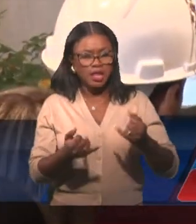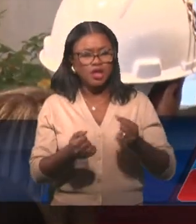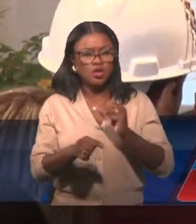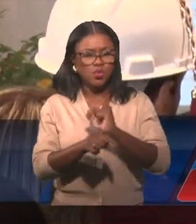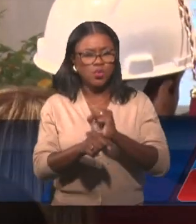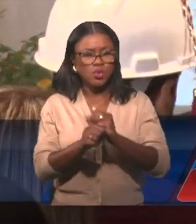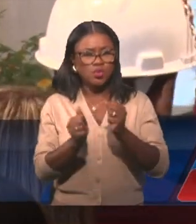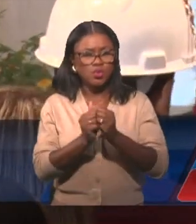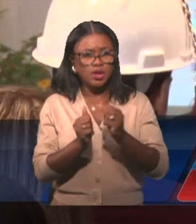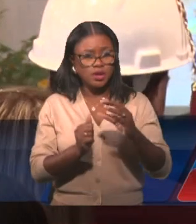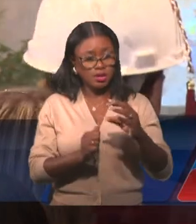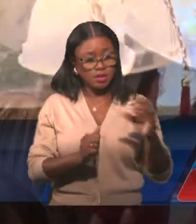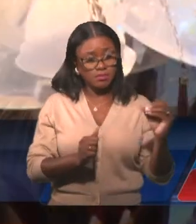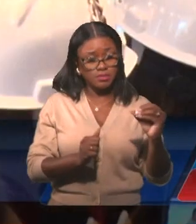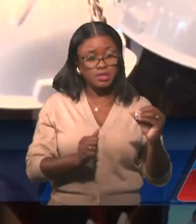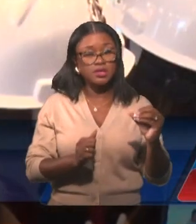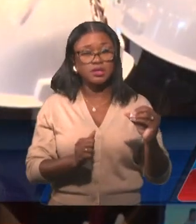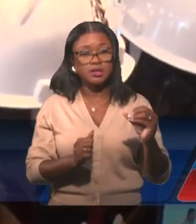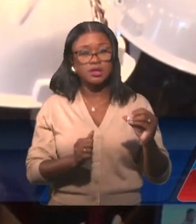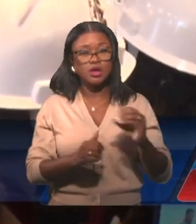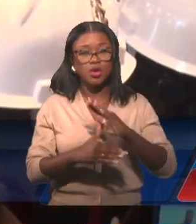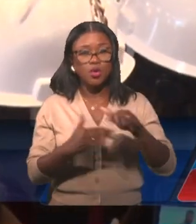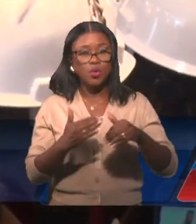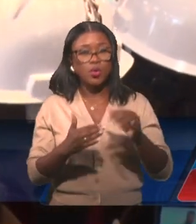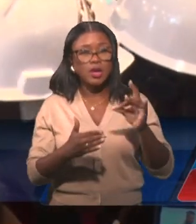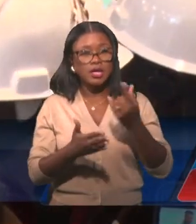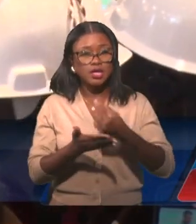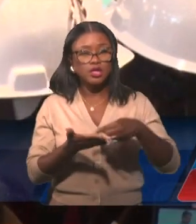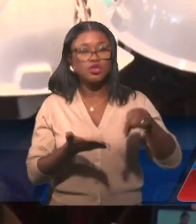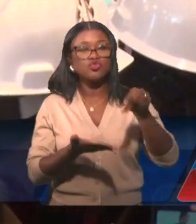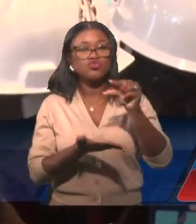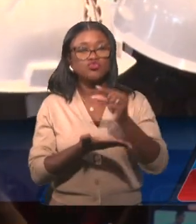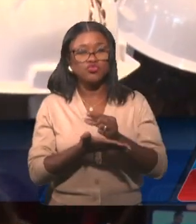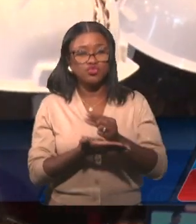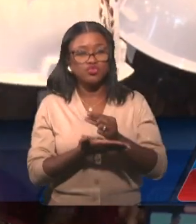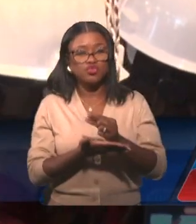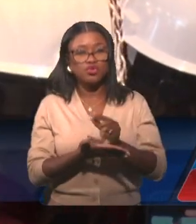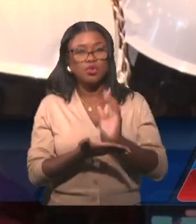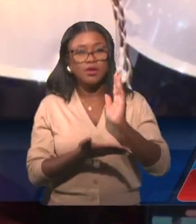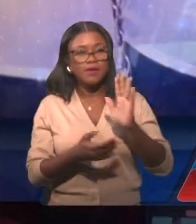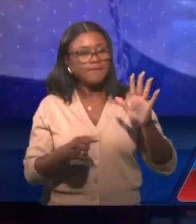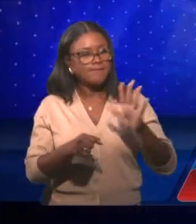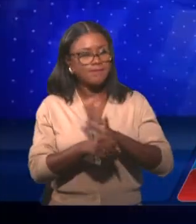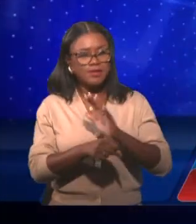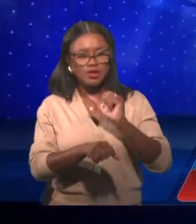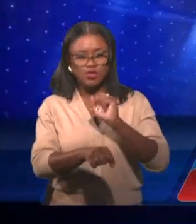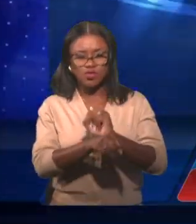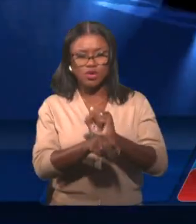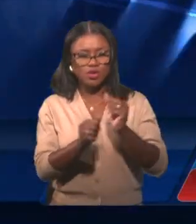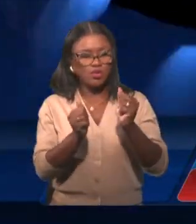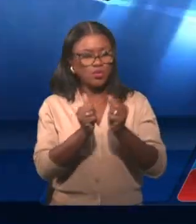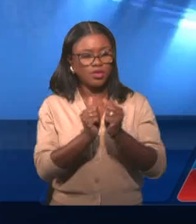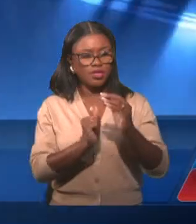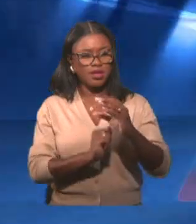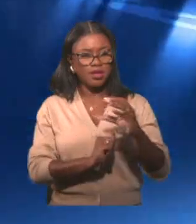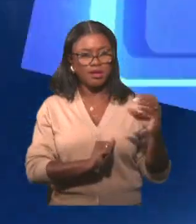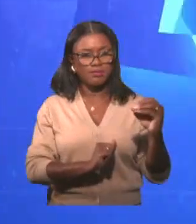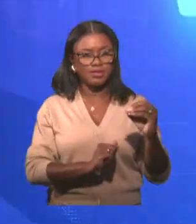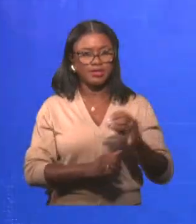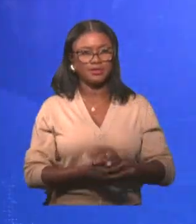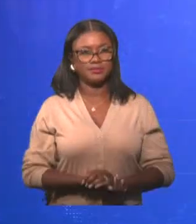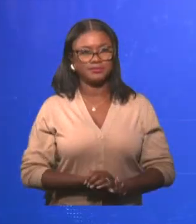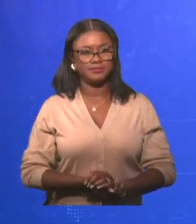News understands from Mr. Elias that all 8 graduates from this second cohort have been fully employed. I am Sunil Lalla with your TDT